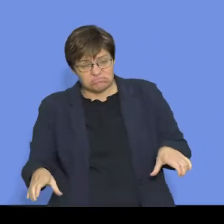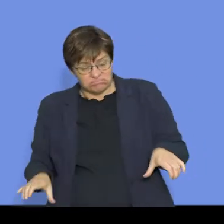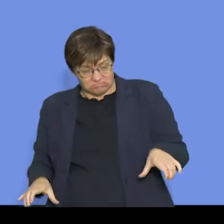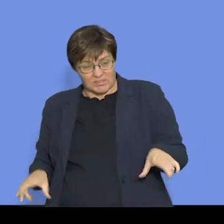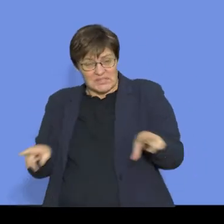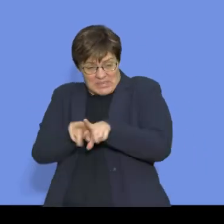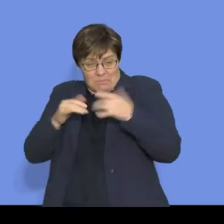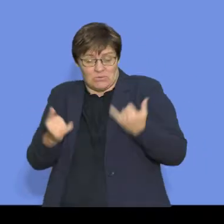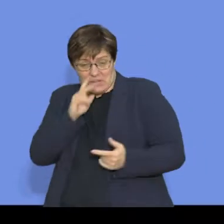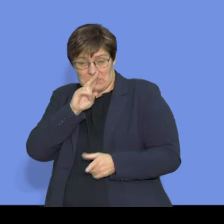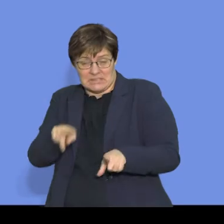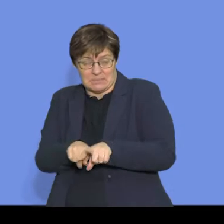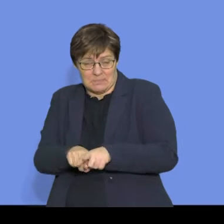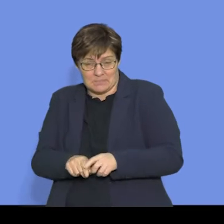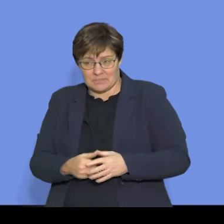on Earth today.